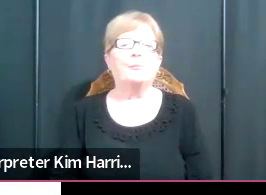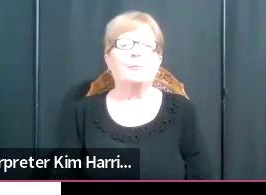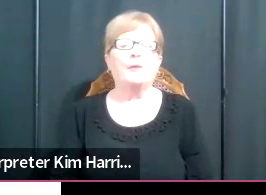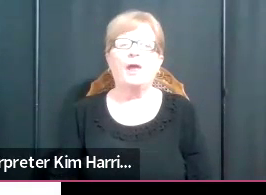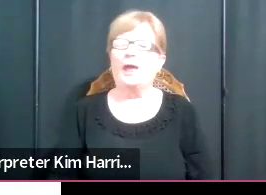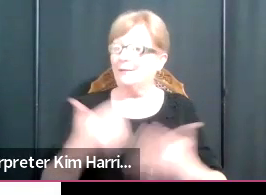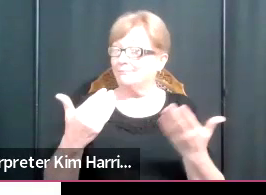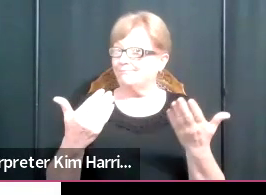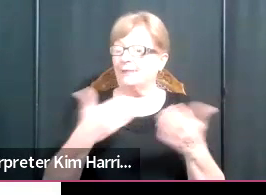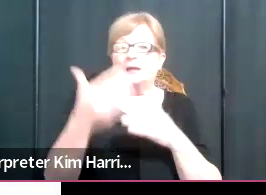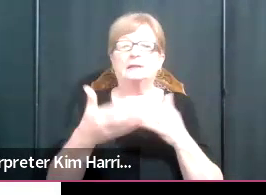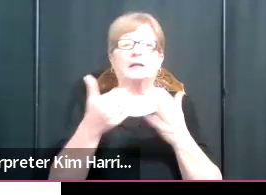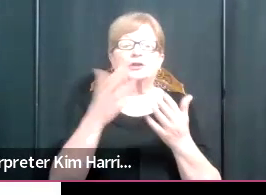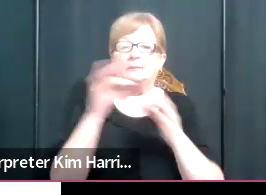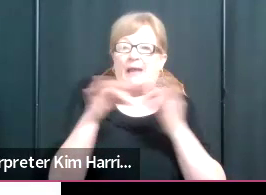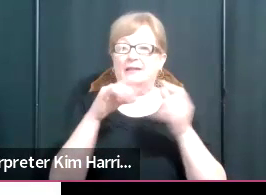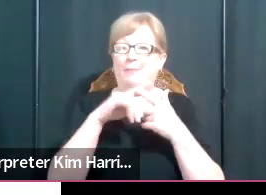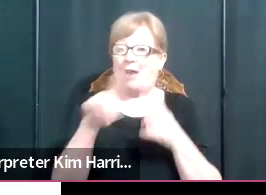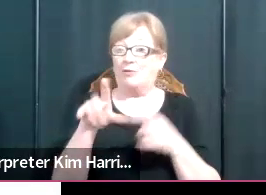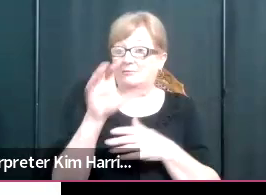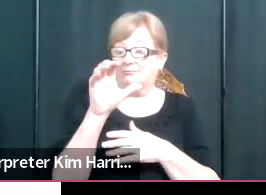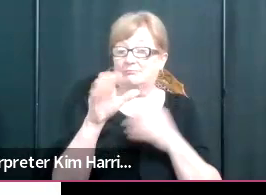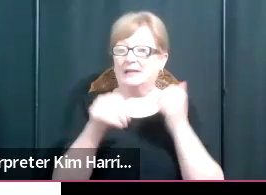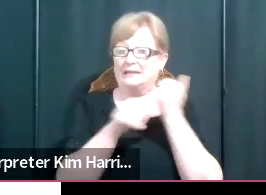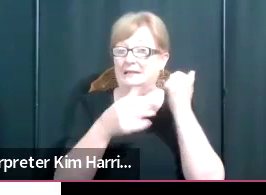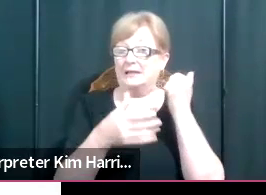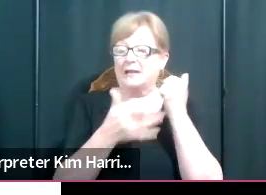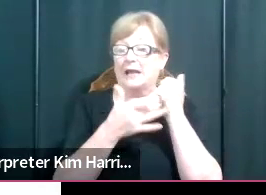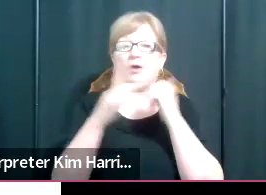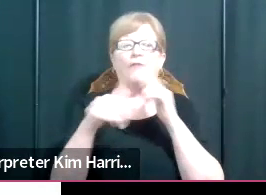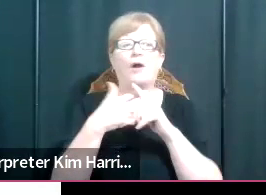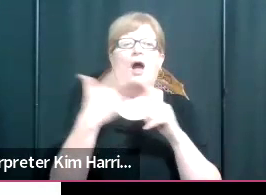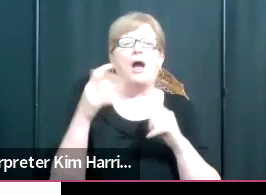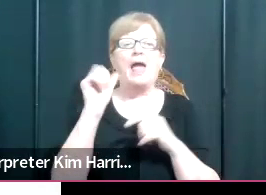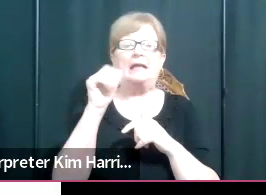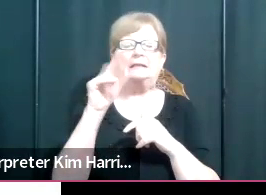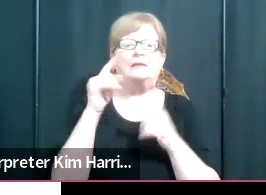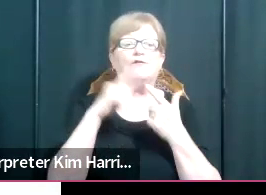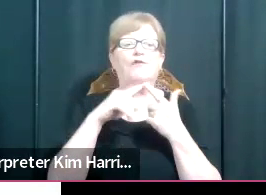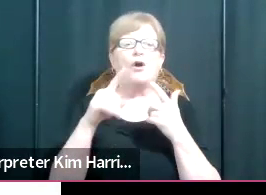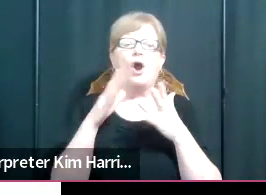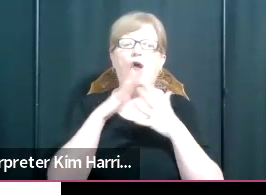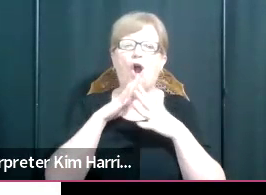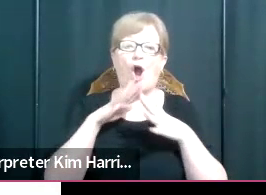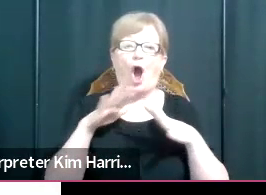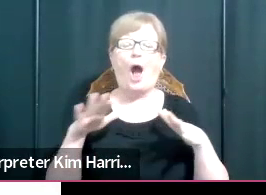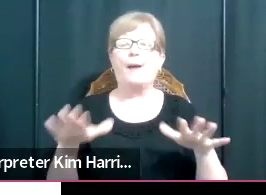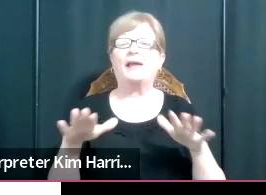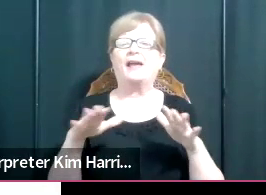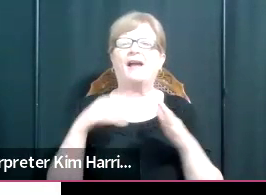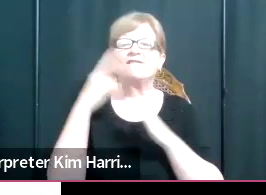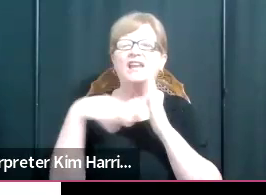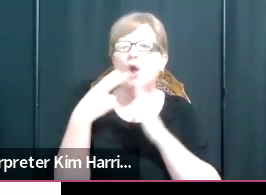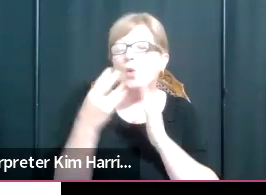This next slide talks about kind of a widely available option for folks, which is different sort of